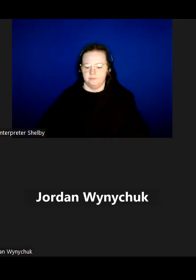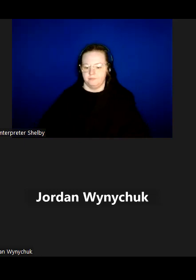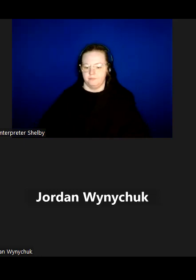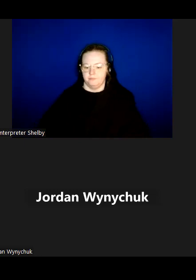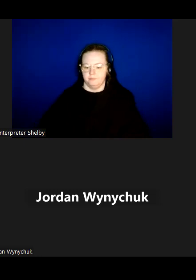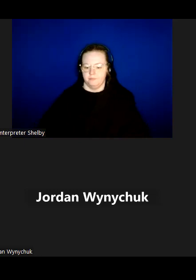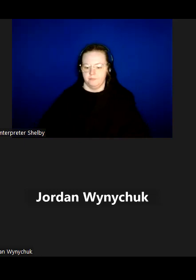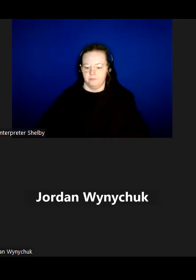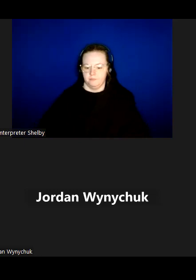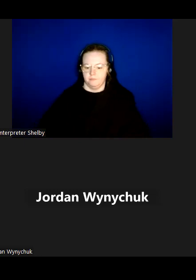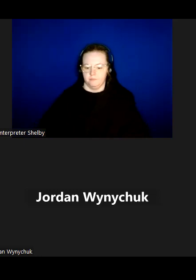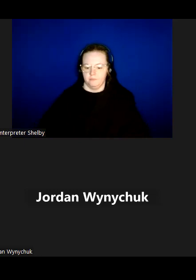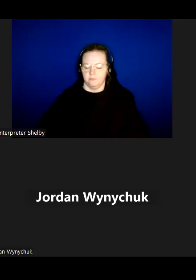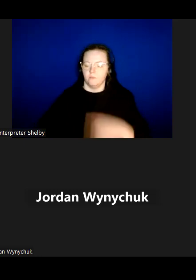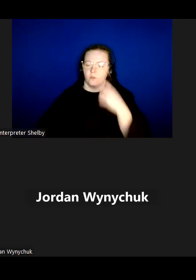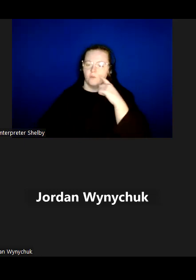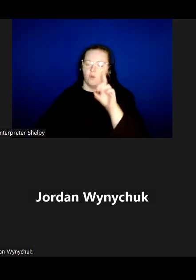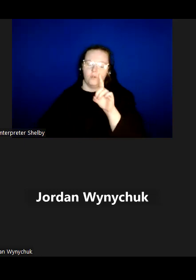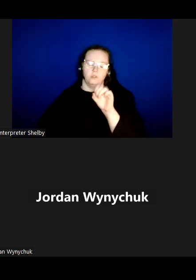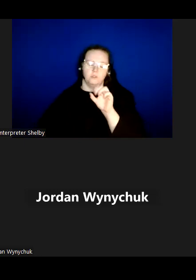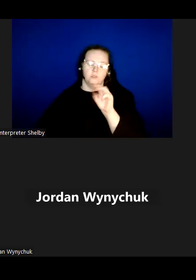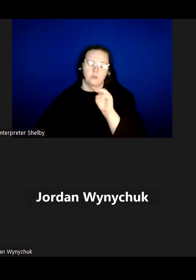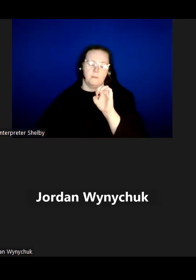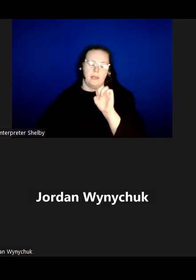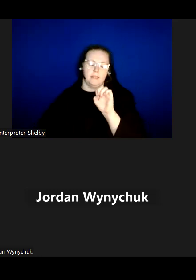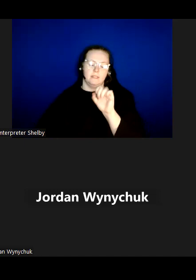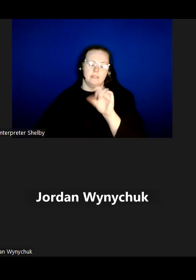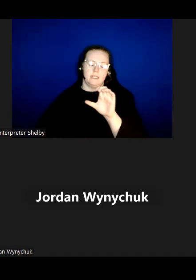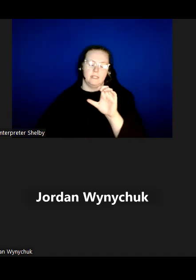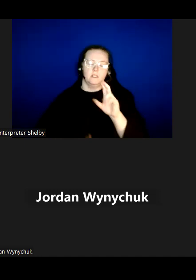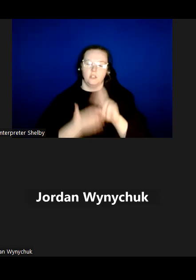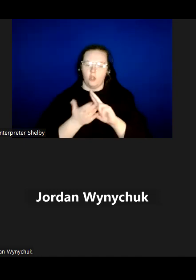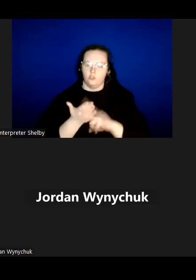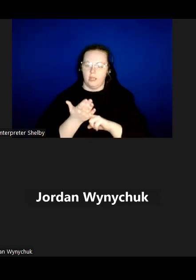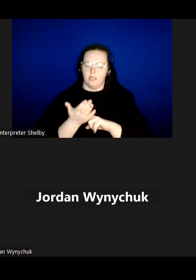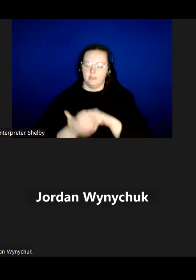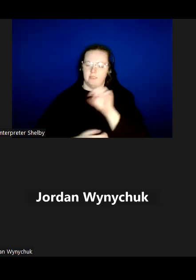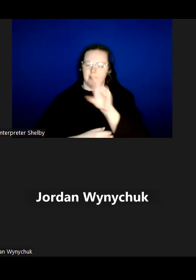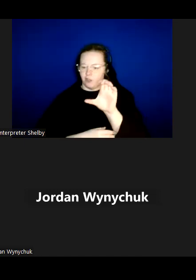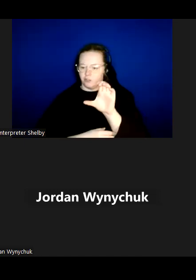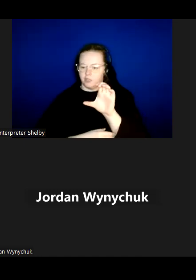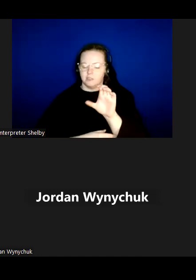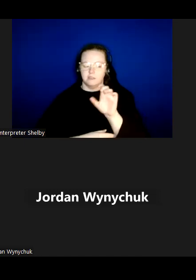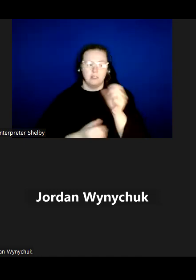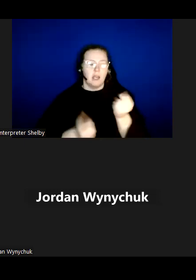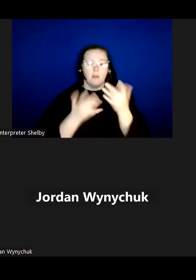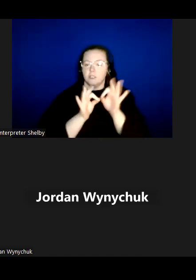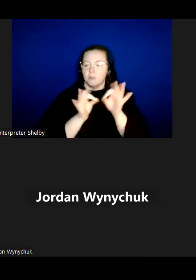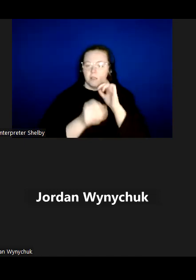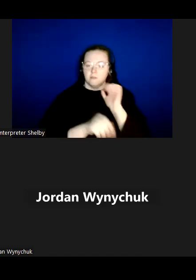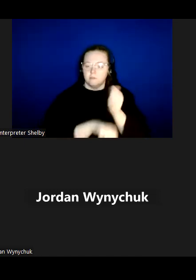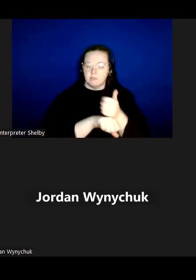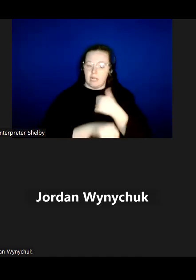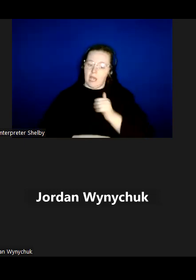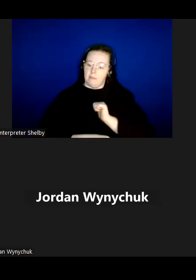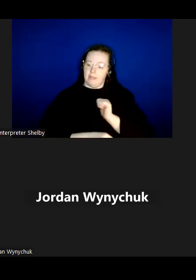It says average cost of domestic contract. And can I prepare my own in the manner you outlined